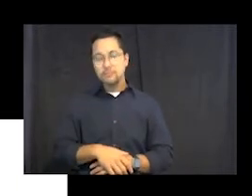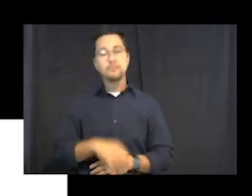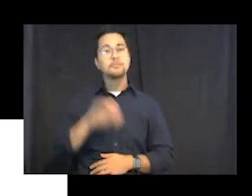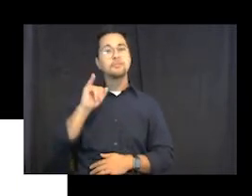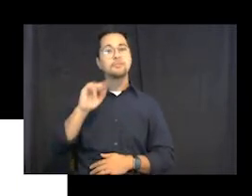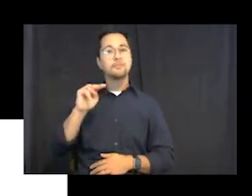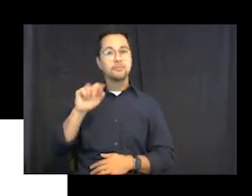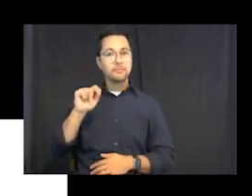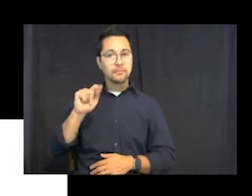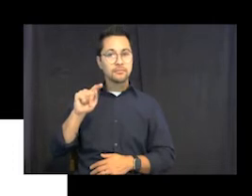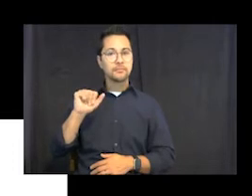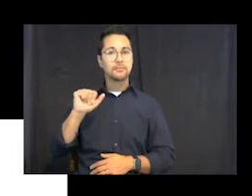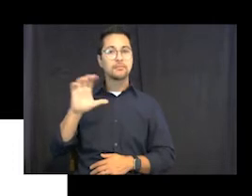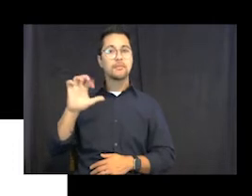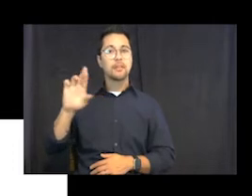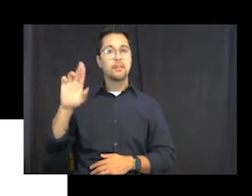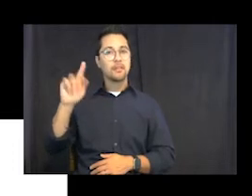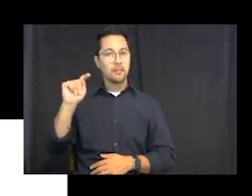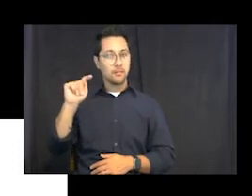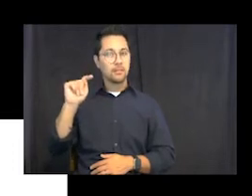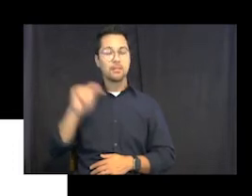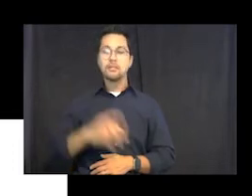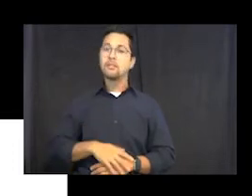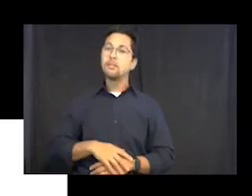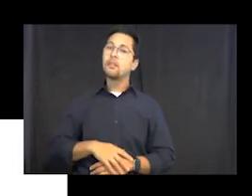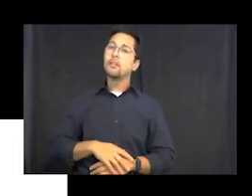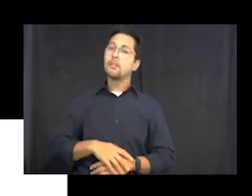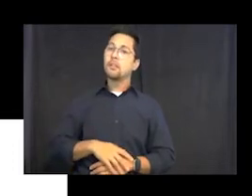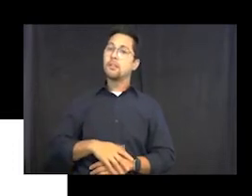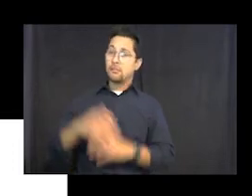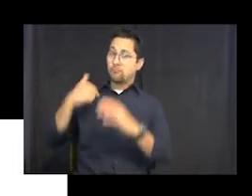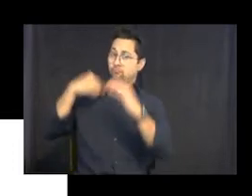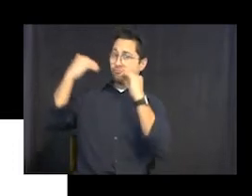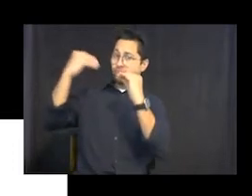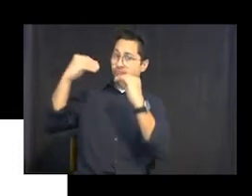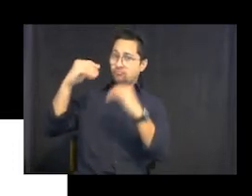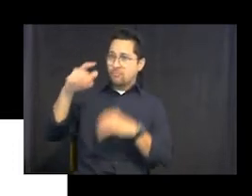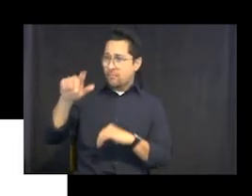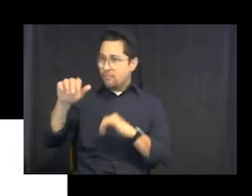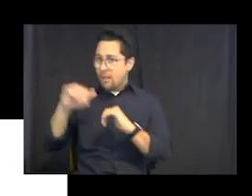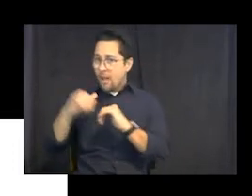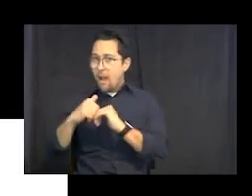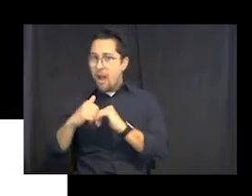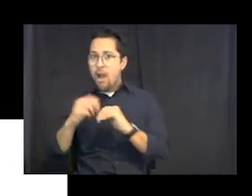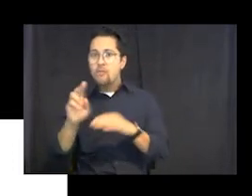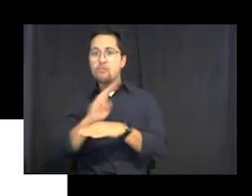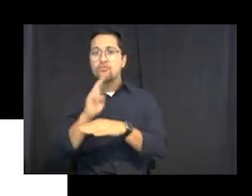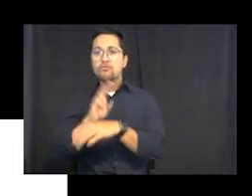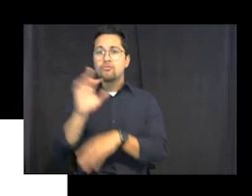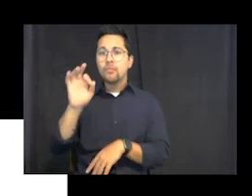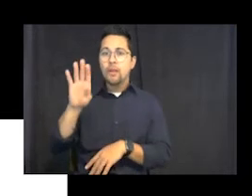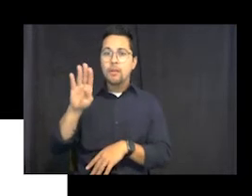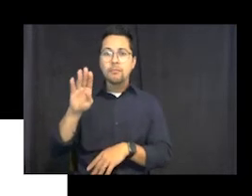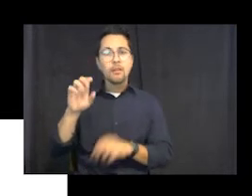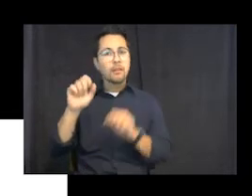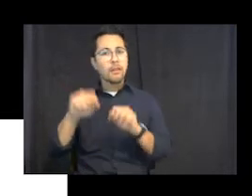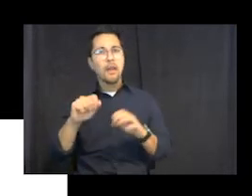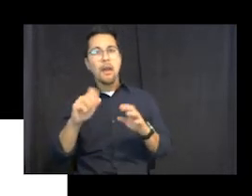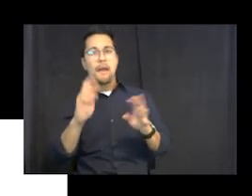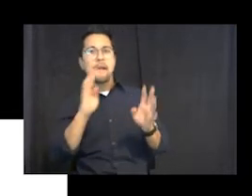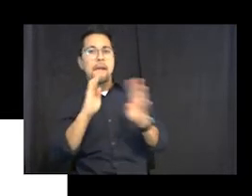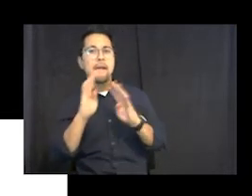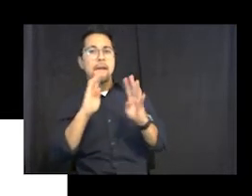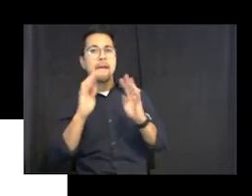Instacart, some of them how to connect to Facebook to speak with family